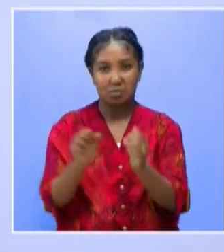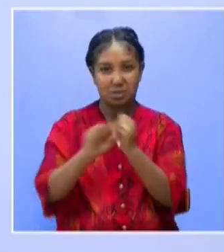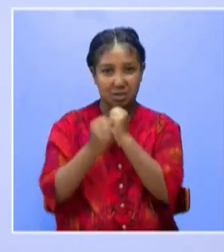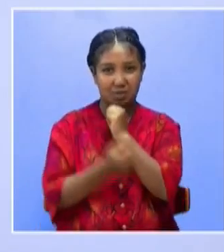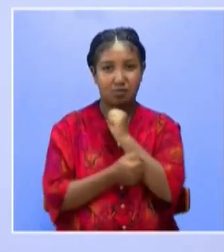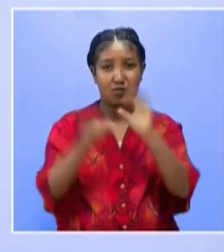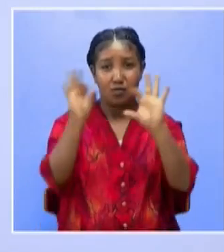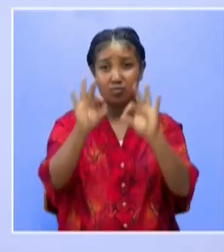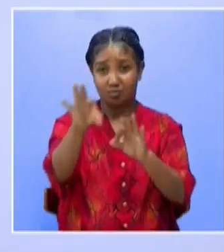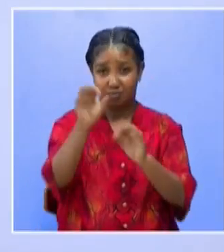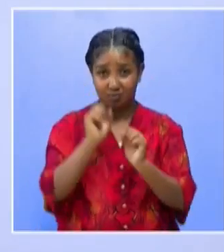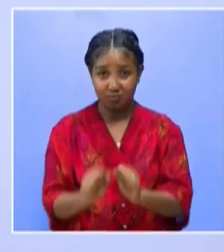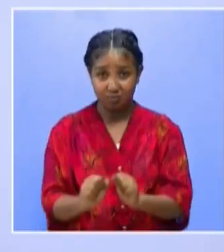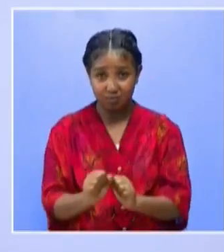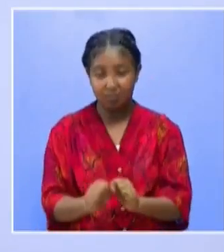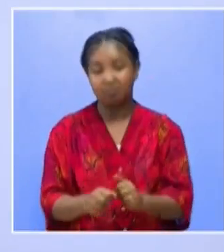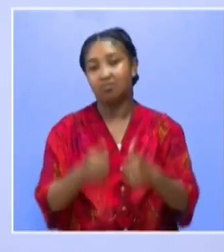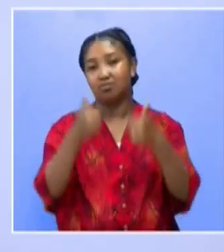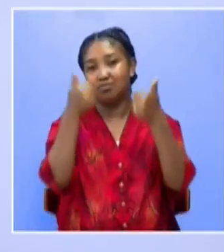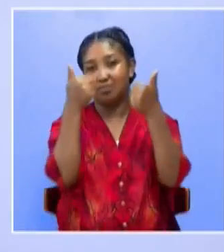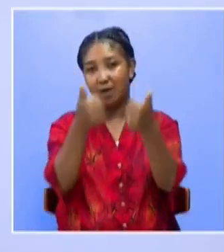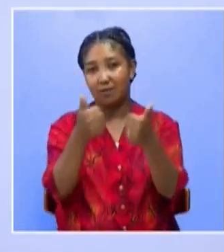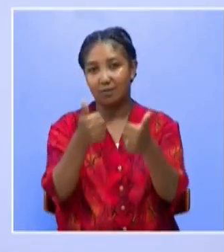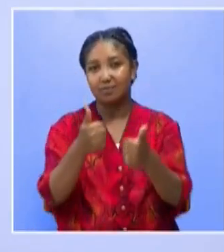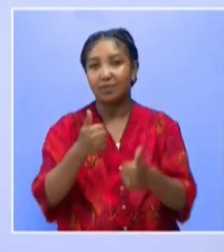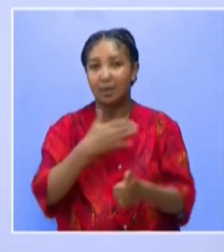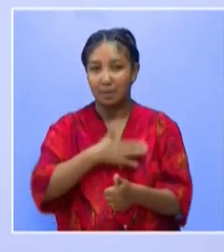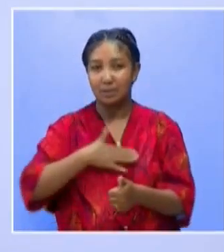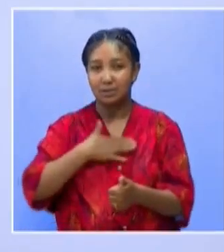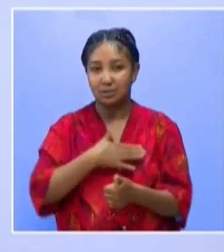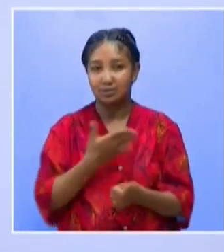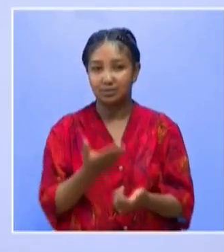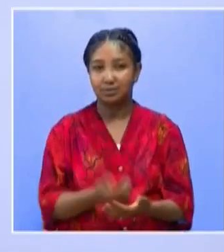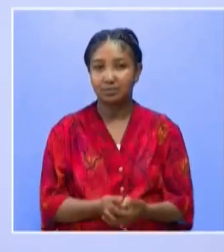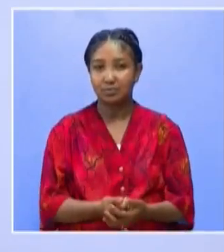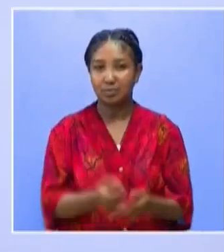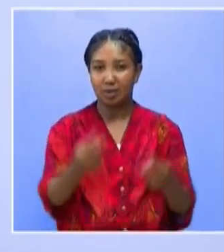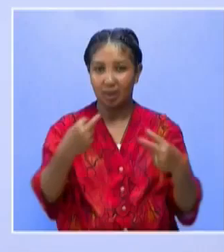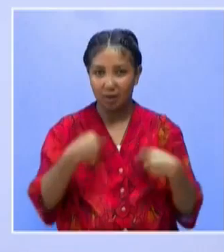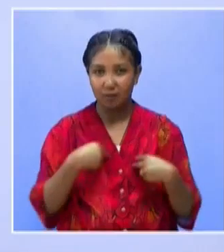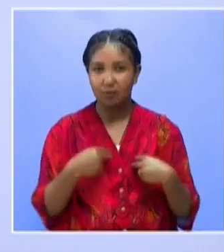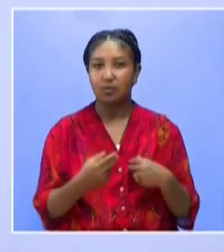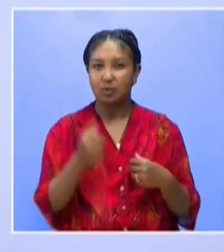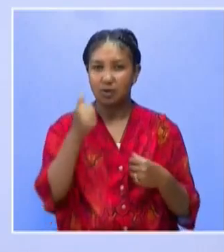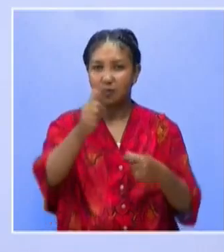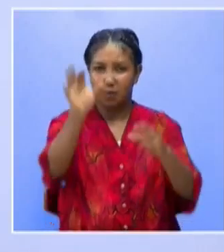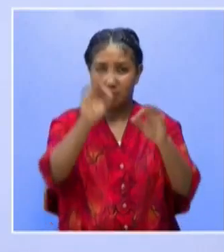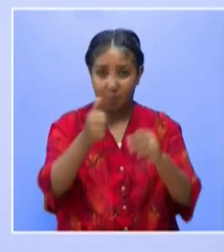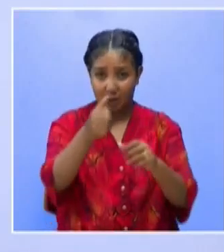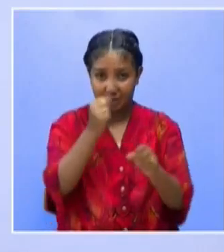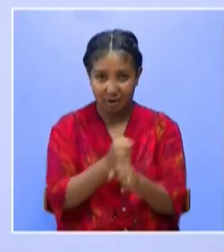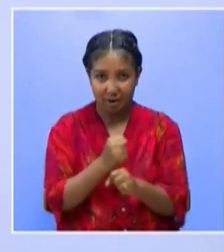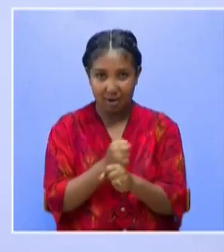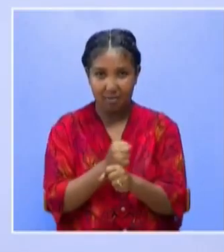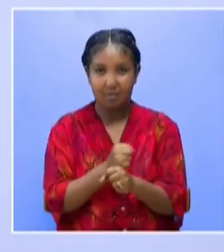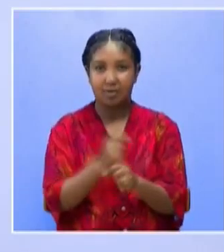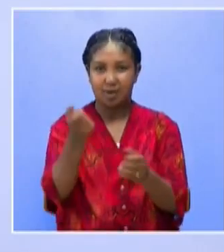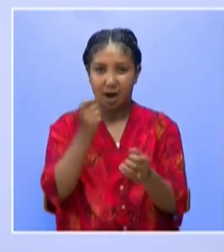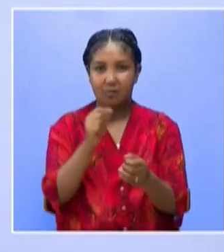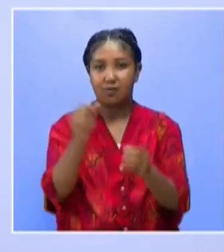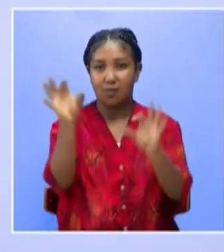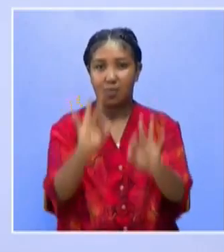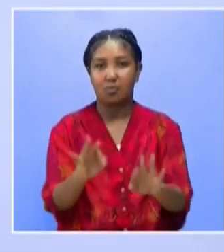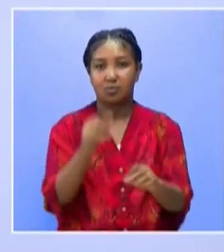context? Bravo. Please, you have to have your own form. You have to write the form,